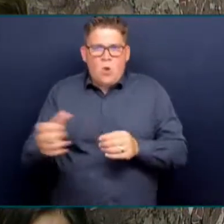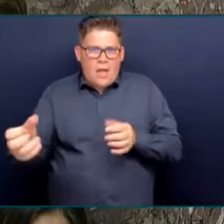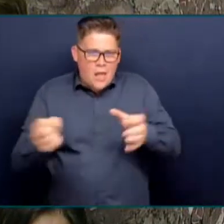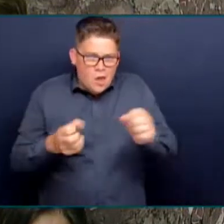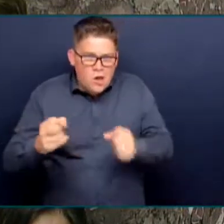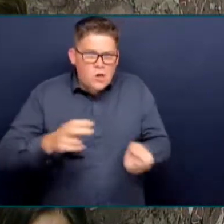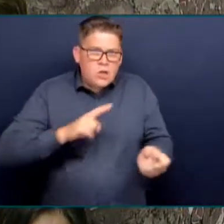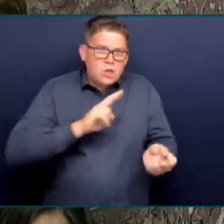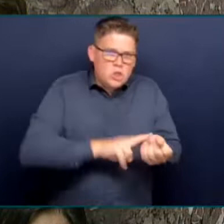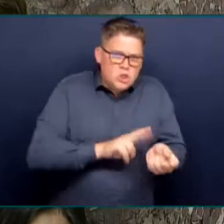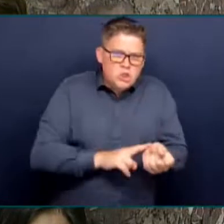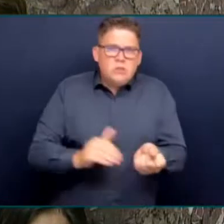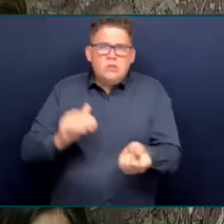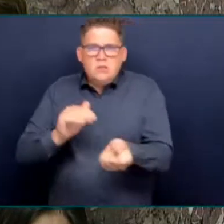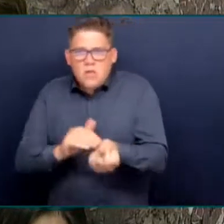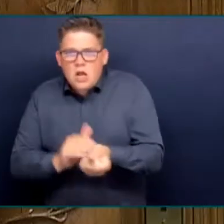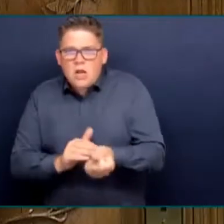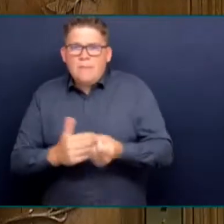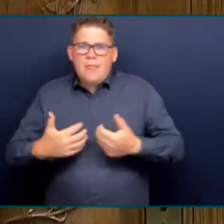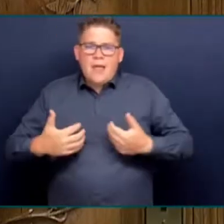get the care that they deserve.